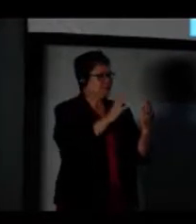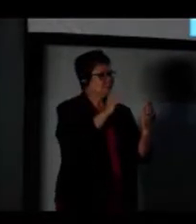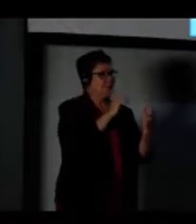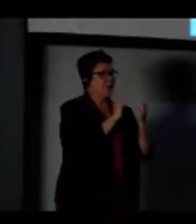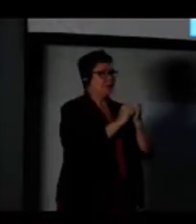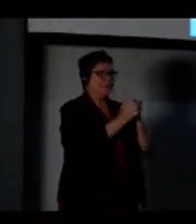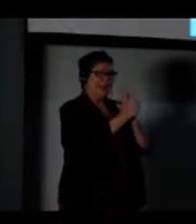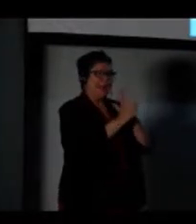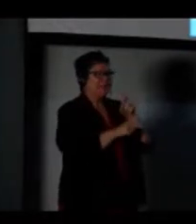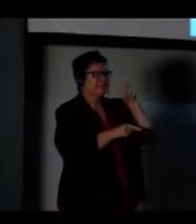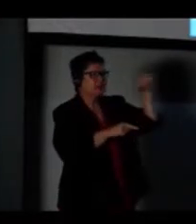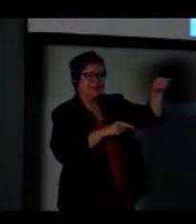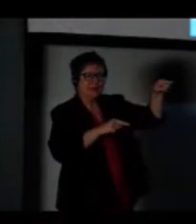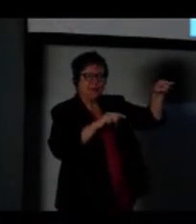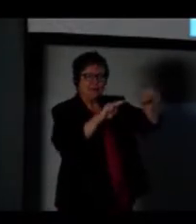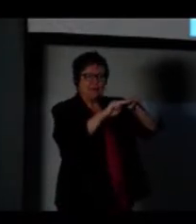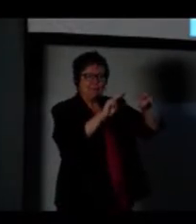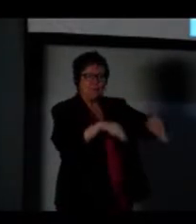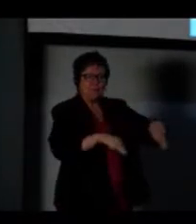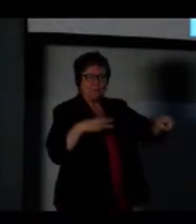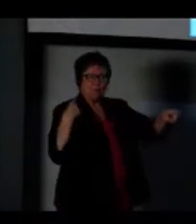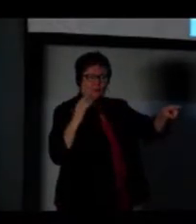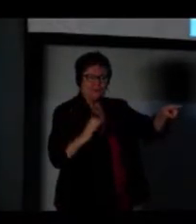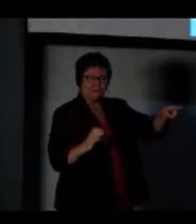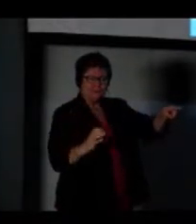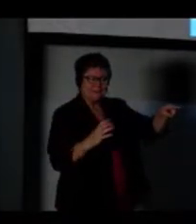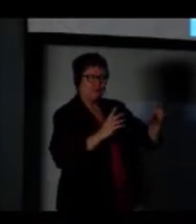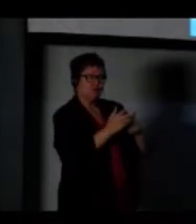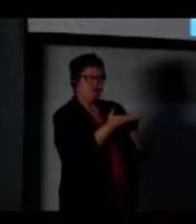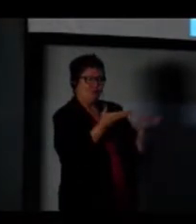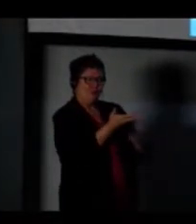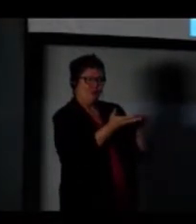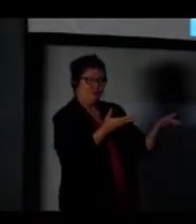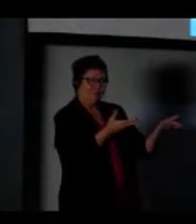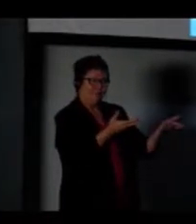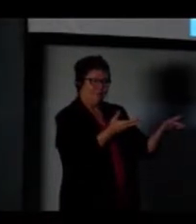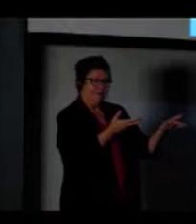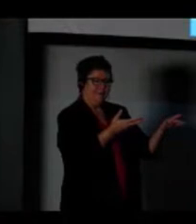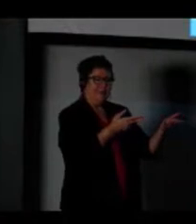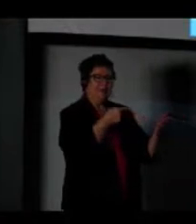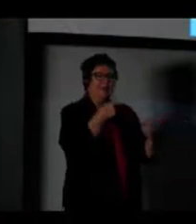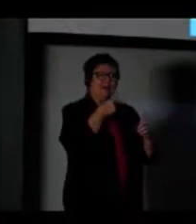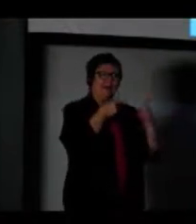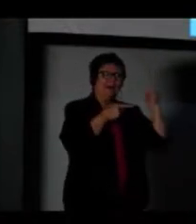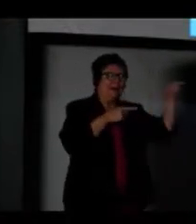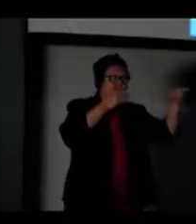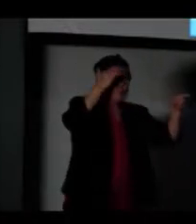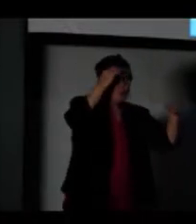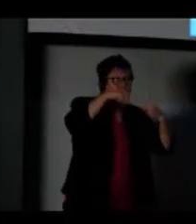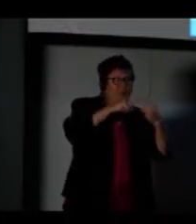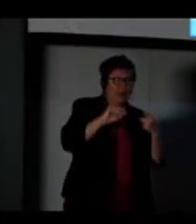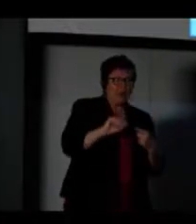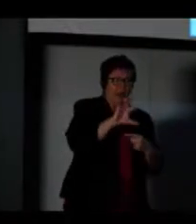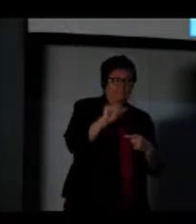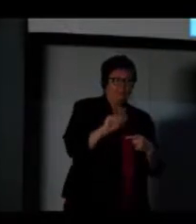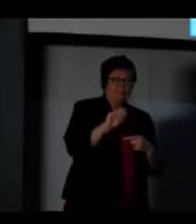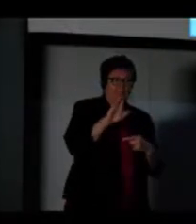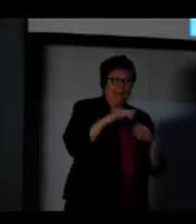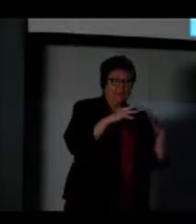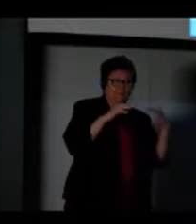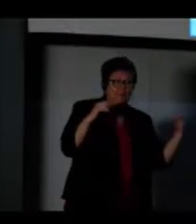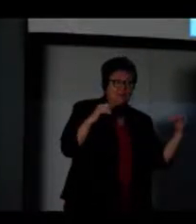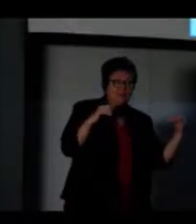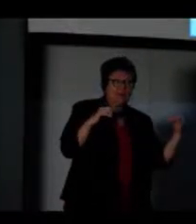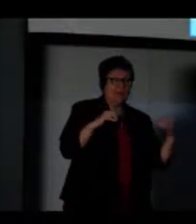the mall, who knows an amazing amount often about East African biodiversity. But at the moment, there's a lot of steps between that